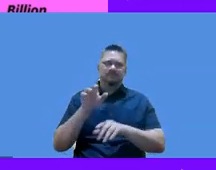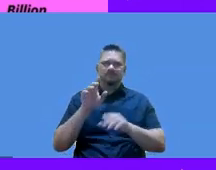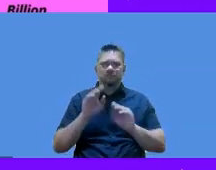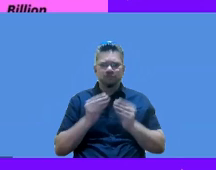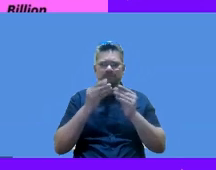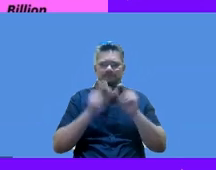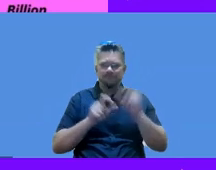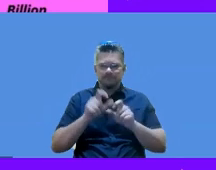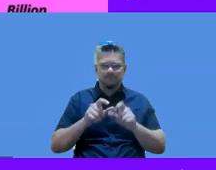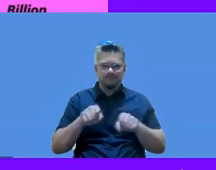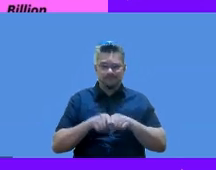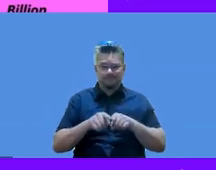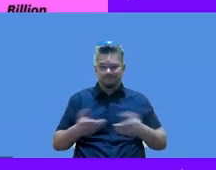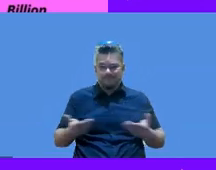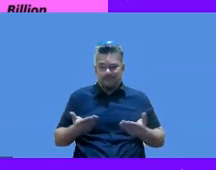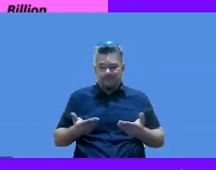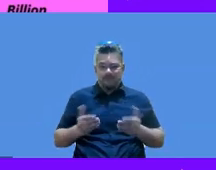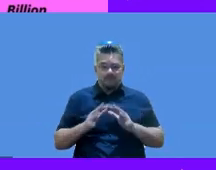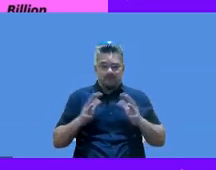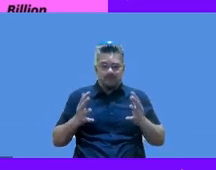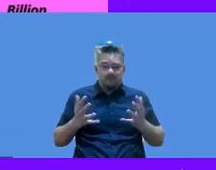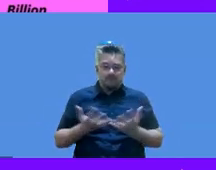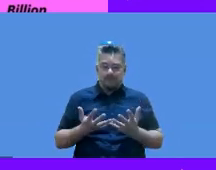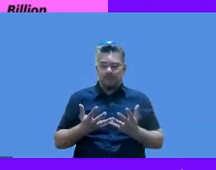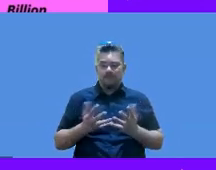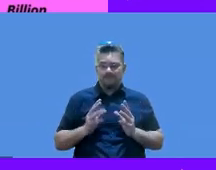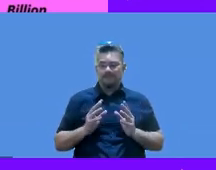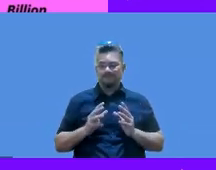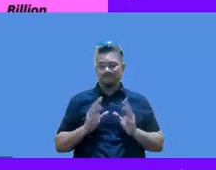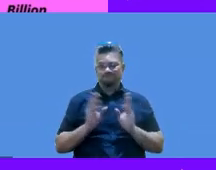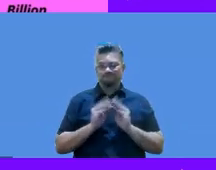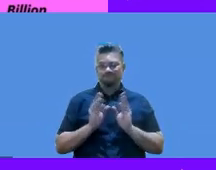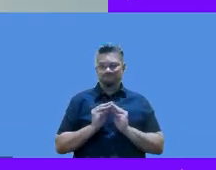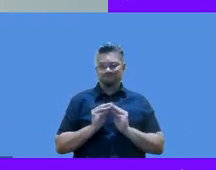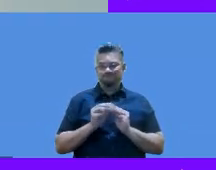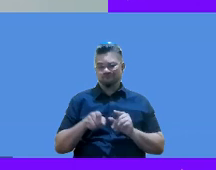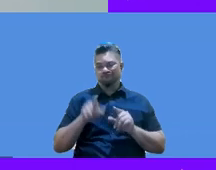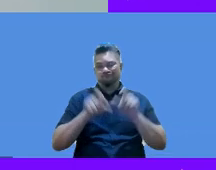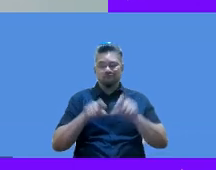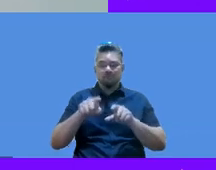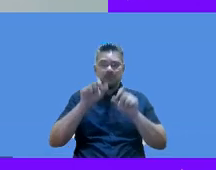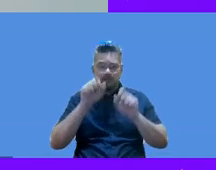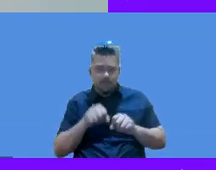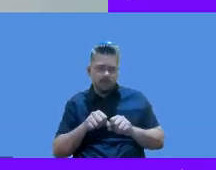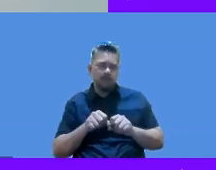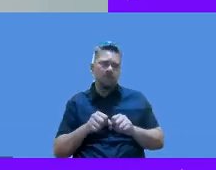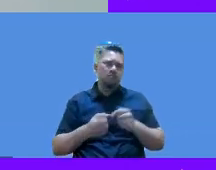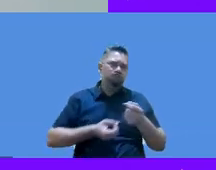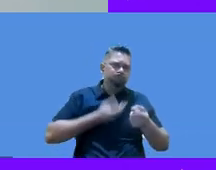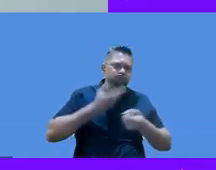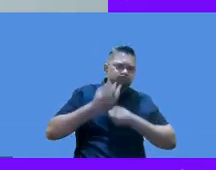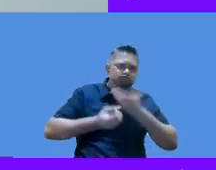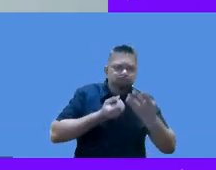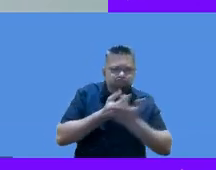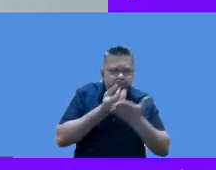that they can make the best use of this opportunity and have their voices heard? The Global Forum for Adolescents is definitely a